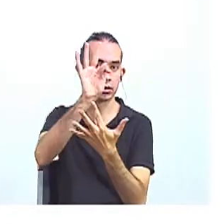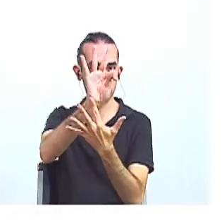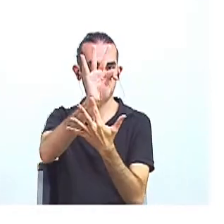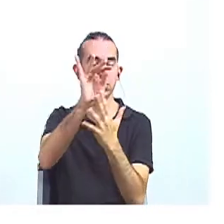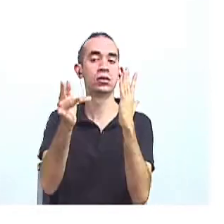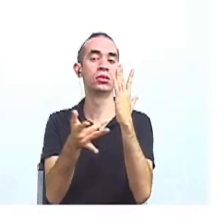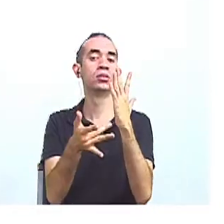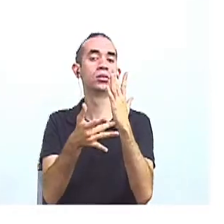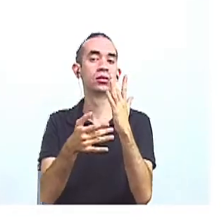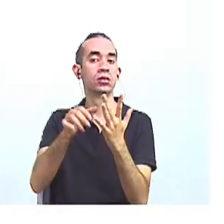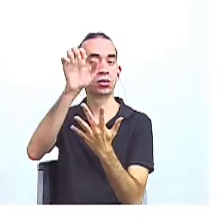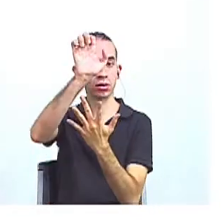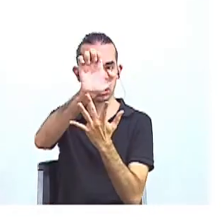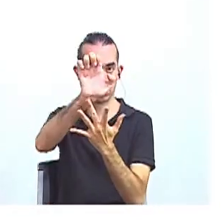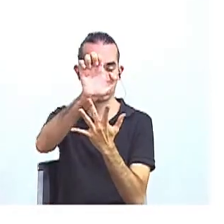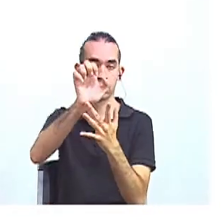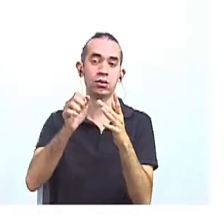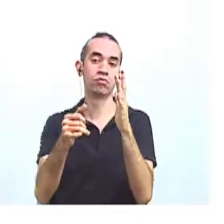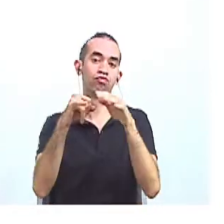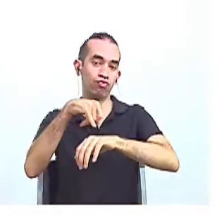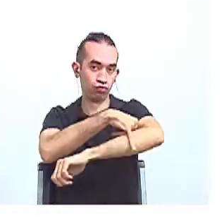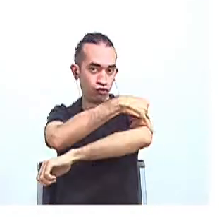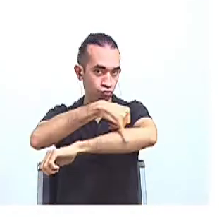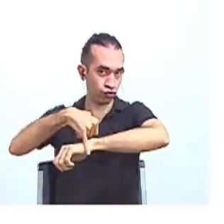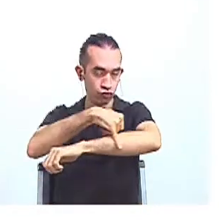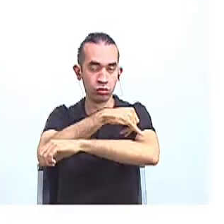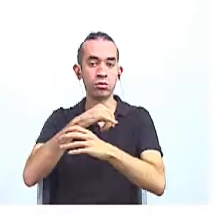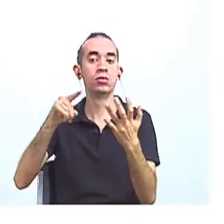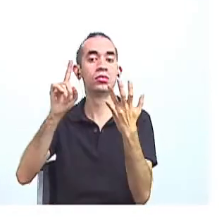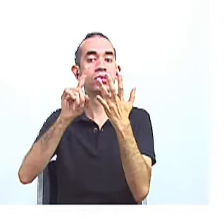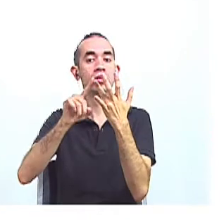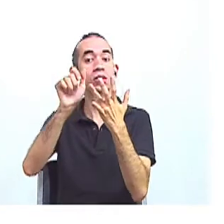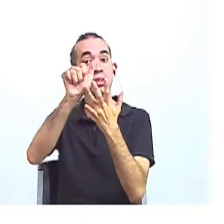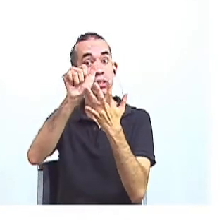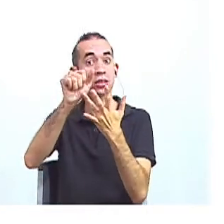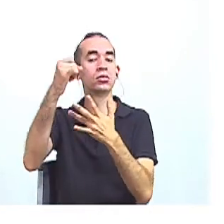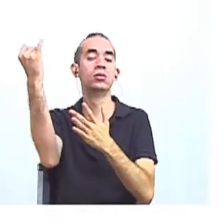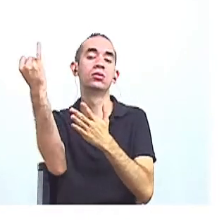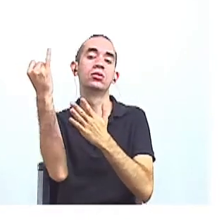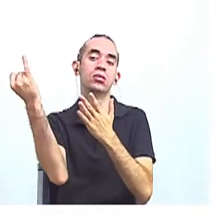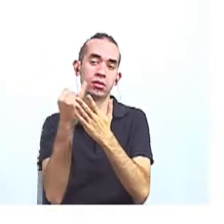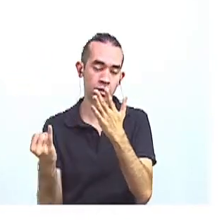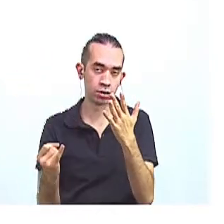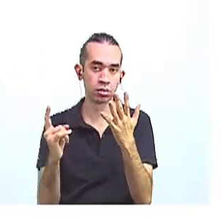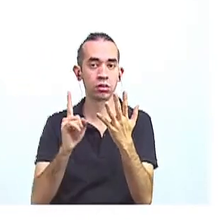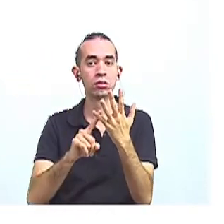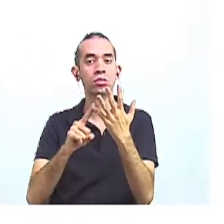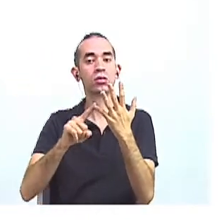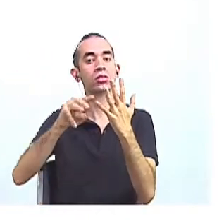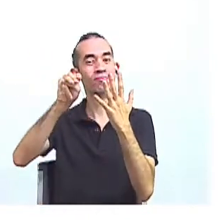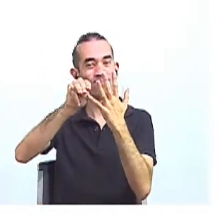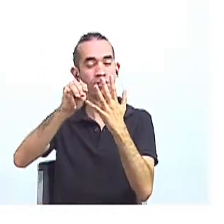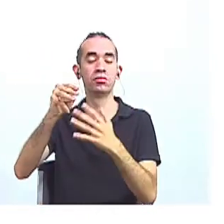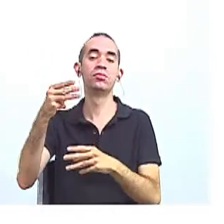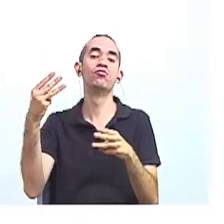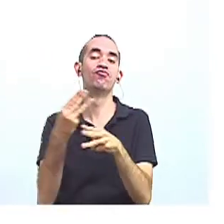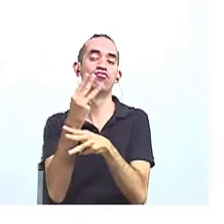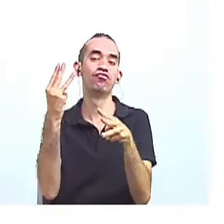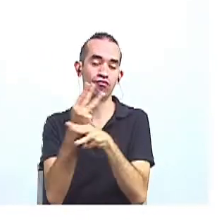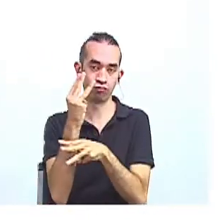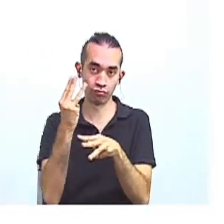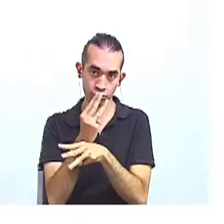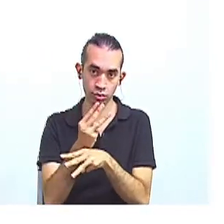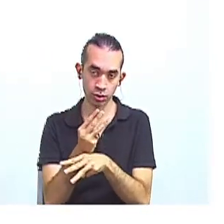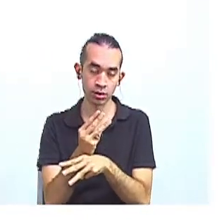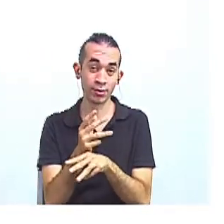for technology, E for engineering, A for the arts, and M for mathematics. All